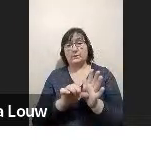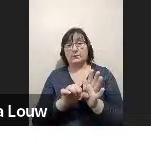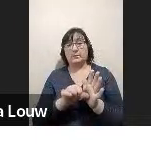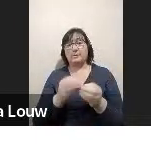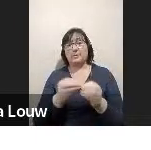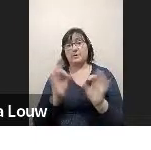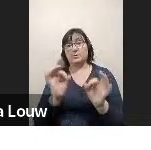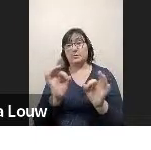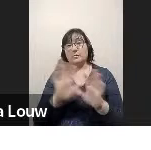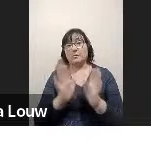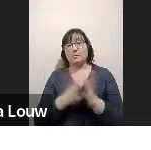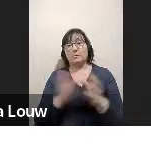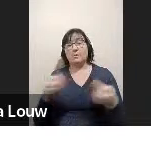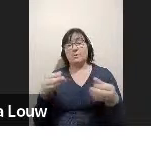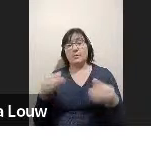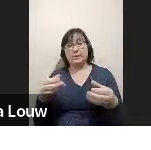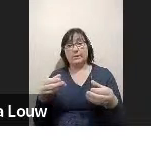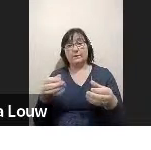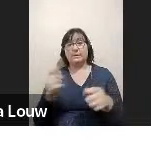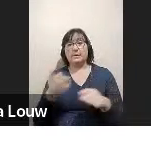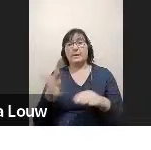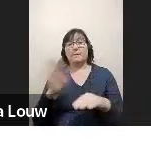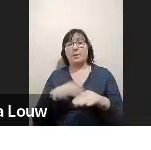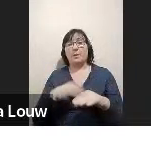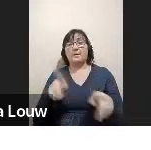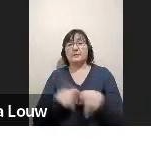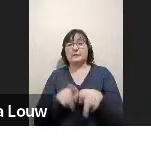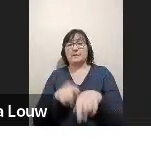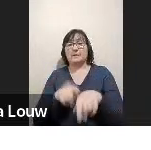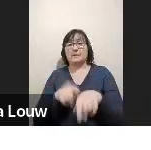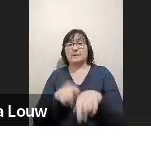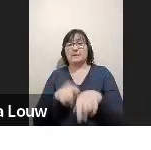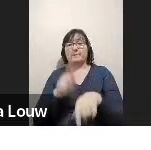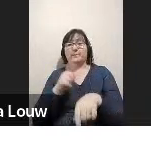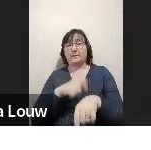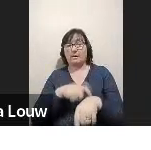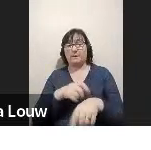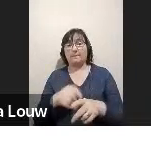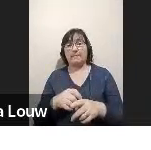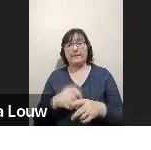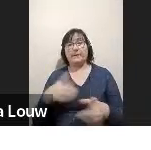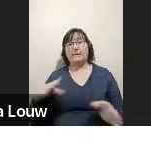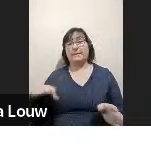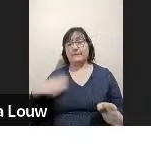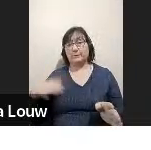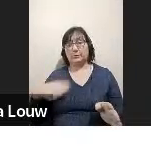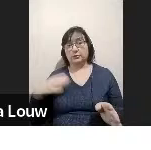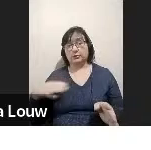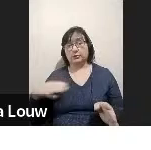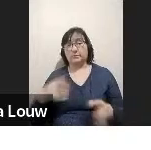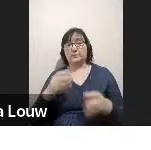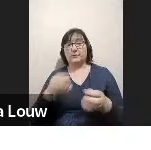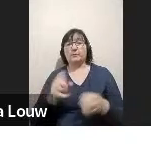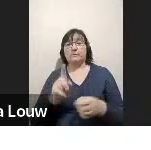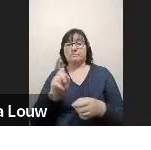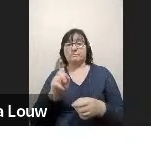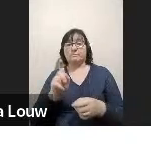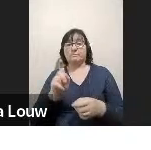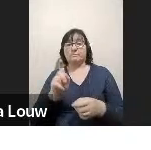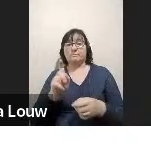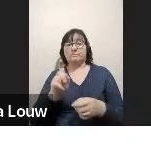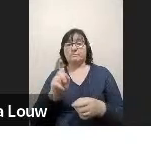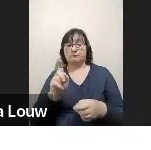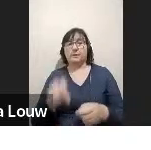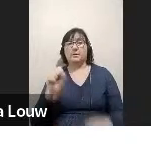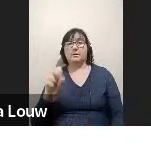are uploaded at the same time. Once you complete that process, you click on the submit button, and your request is sent through to SARS,